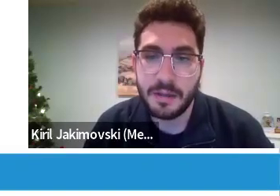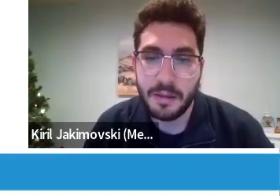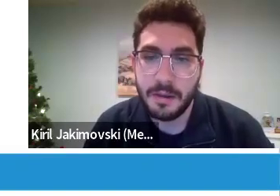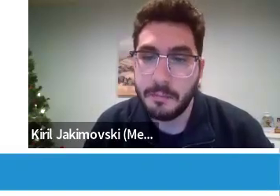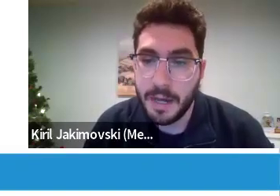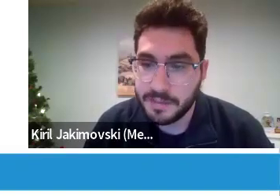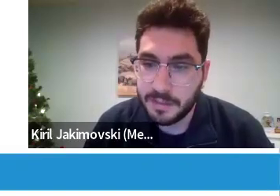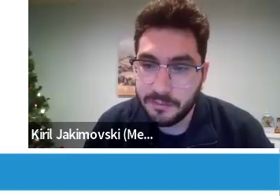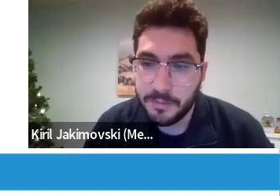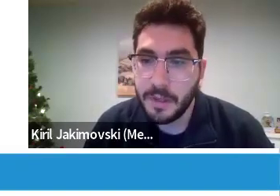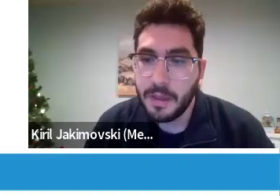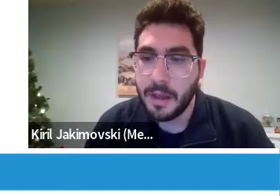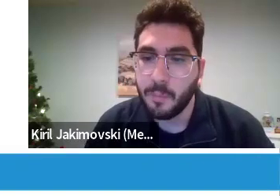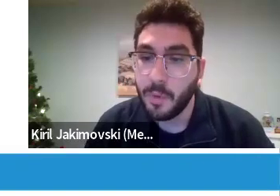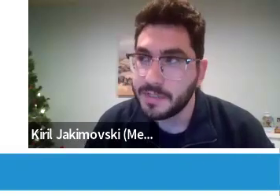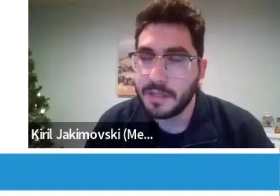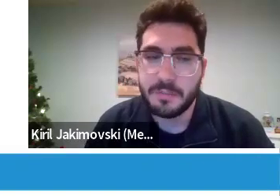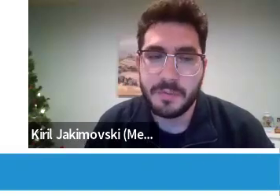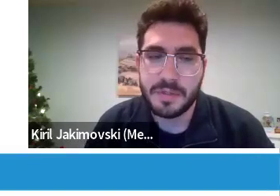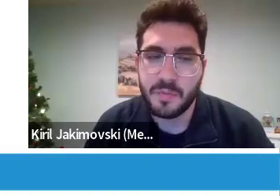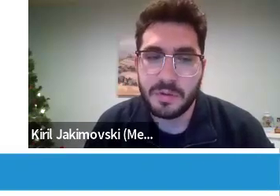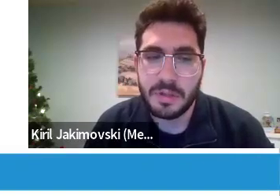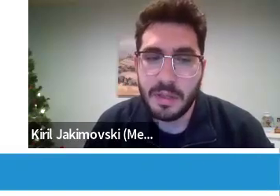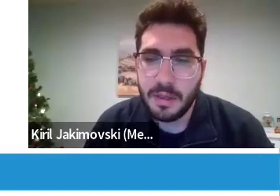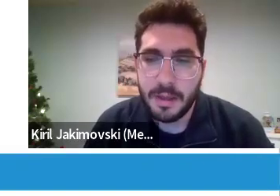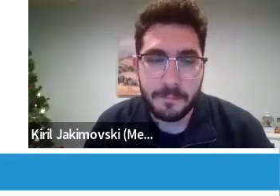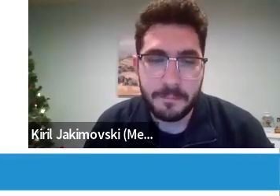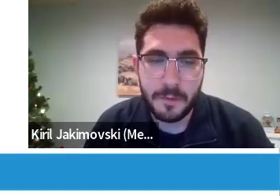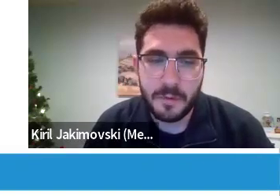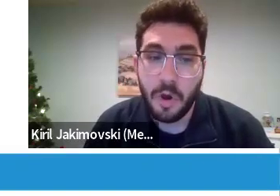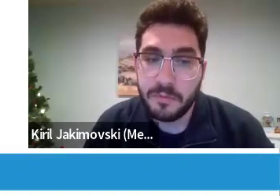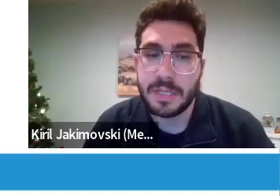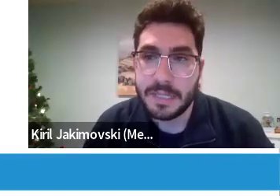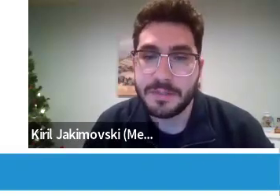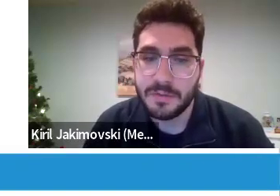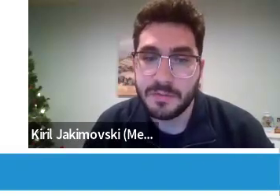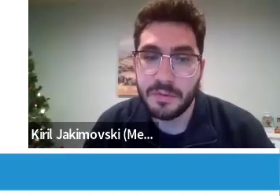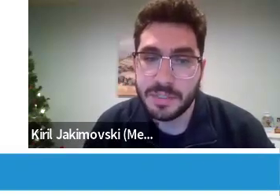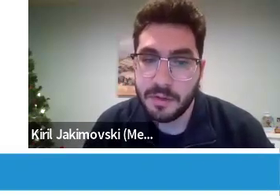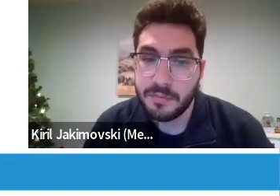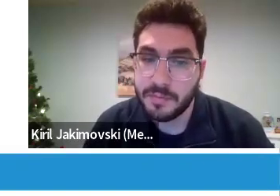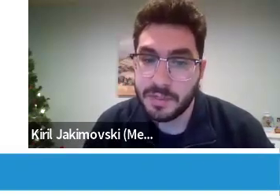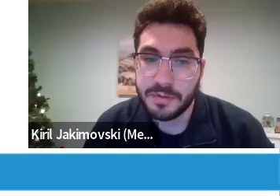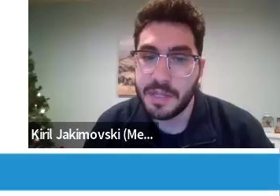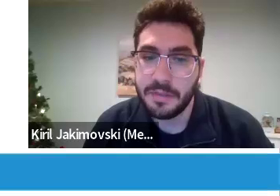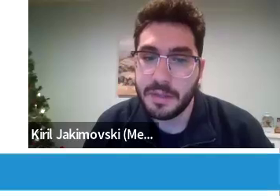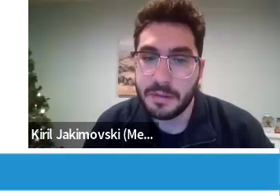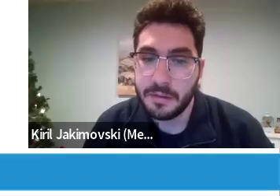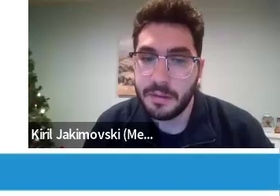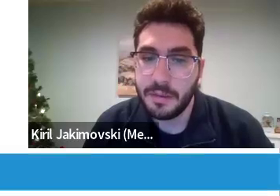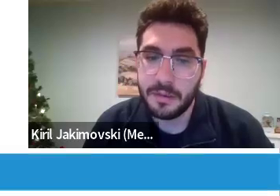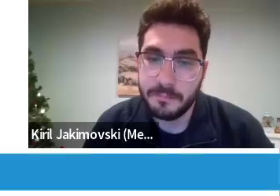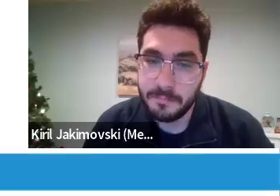at a modest level. Well-designed commitments will hopefully lead to those desired results, and